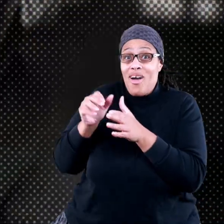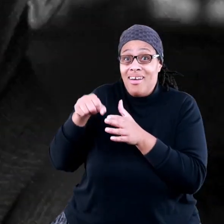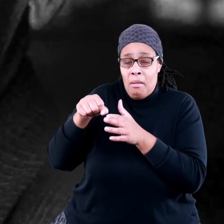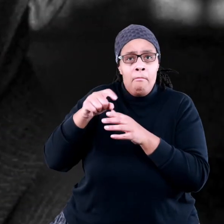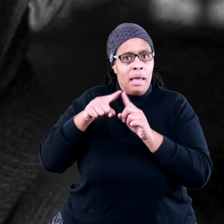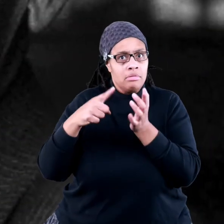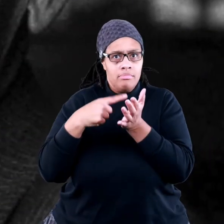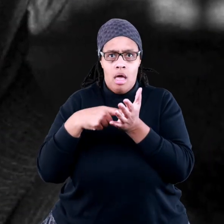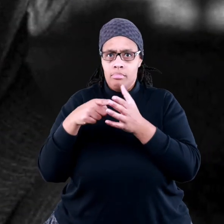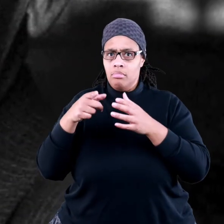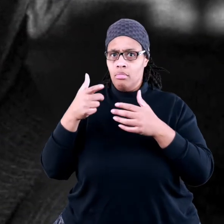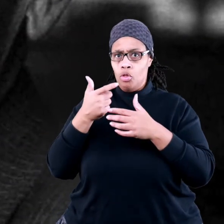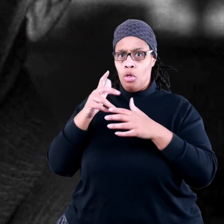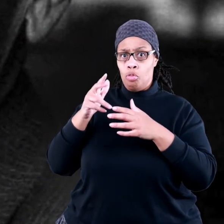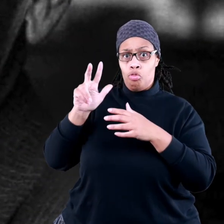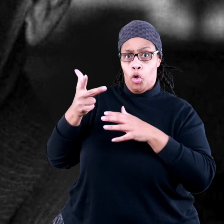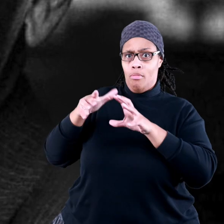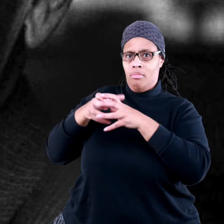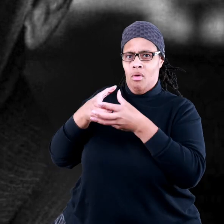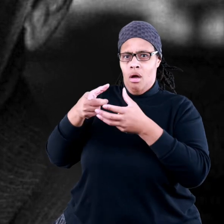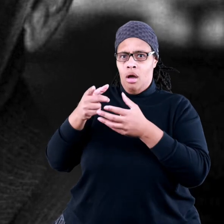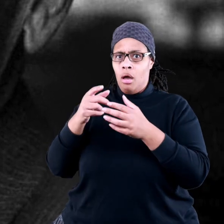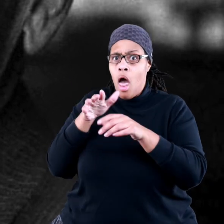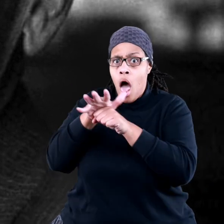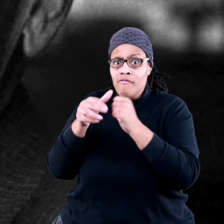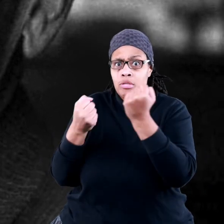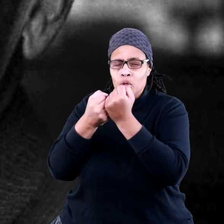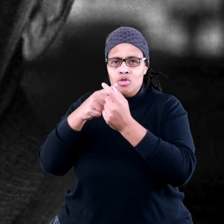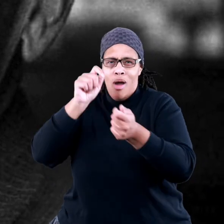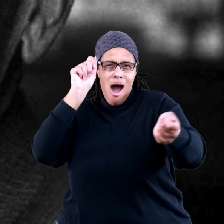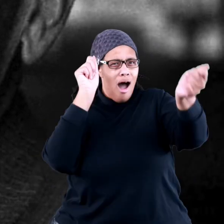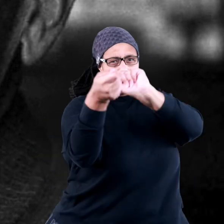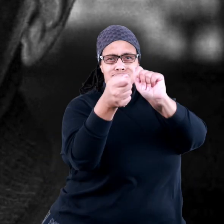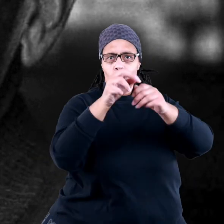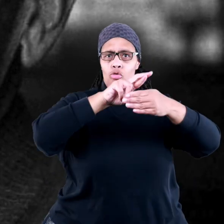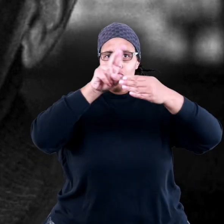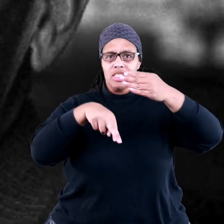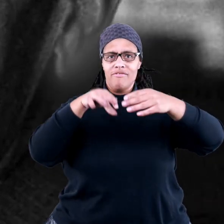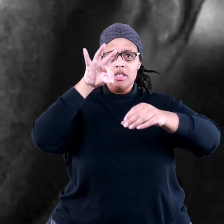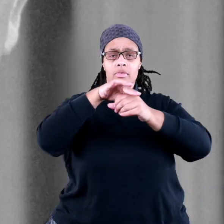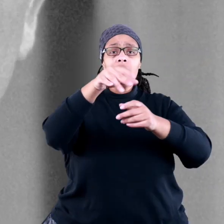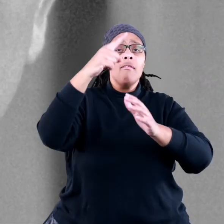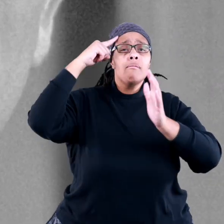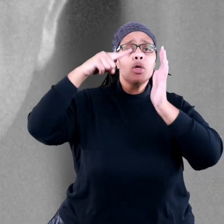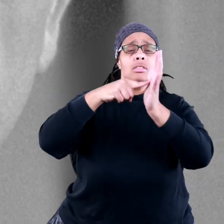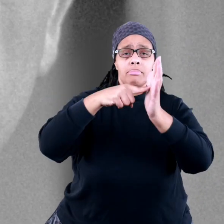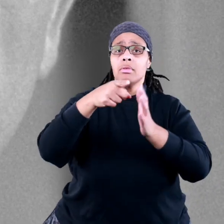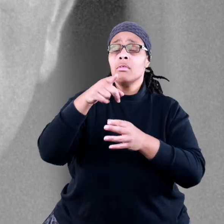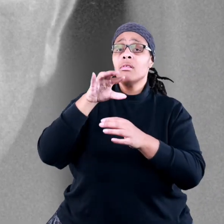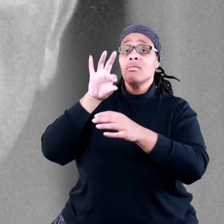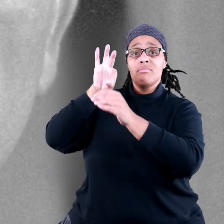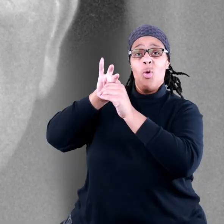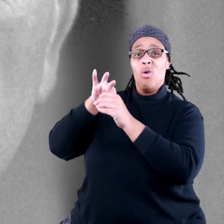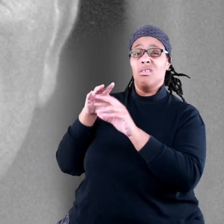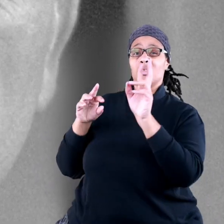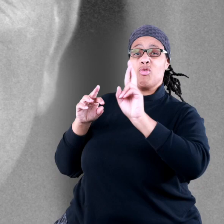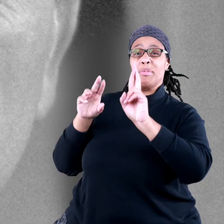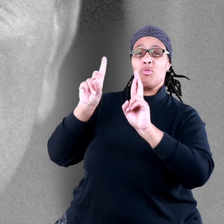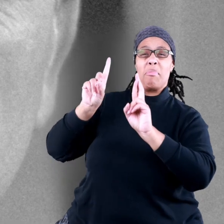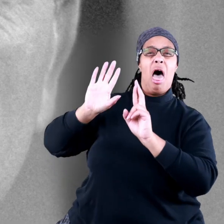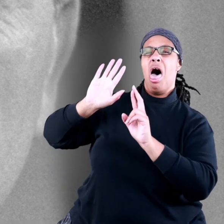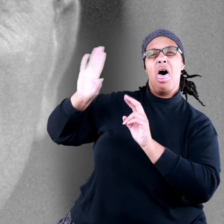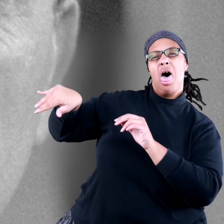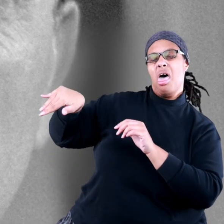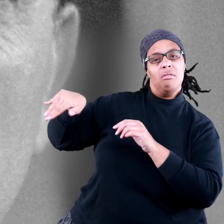small, sometimes a third party has enough support to change the results of an election. For example, instead of voting